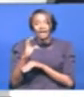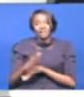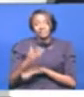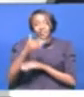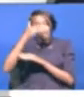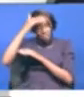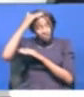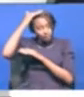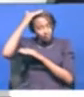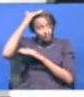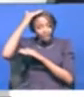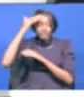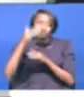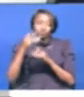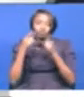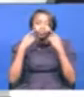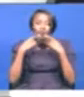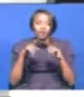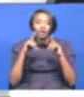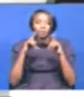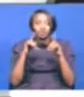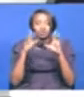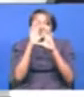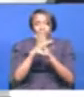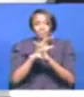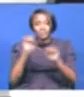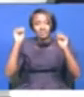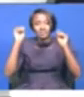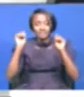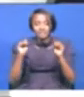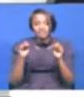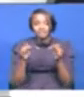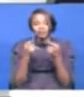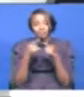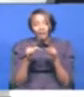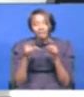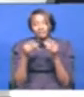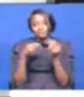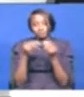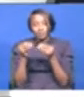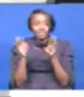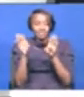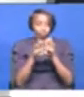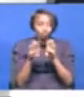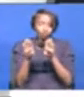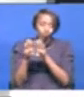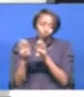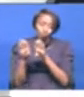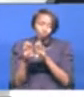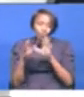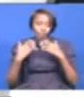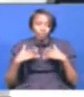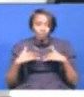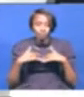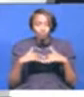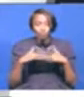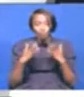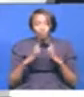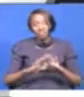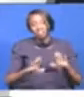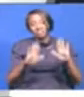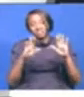Chebukati to announce the president-elect. Most businesses' premises have remained closed as residents stand up to recreational facilities